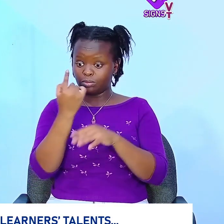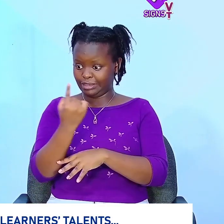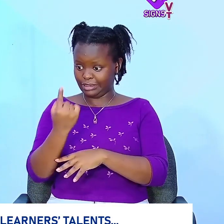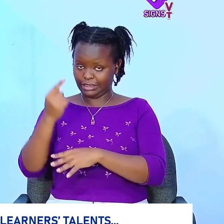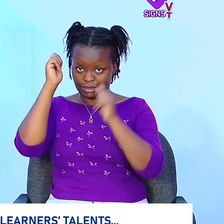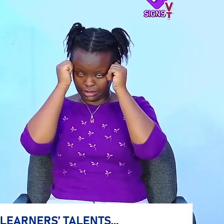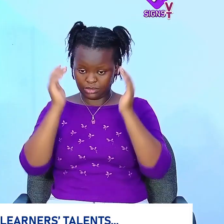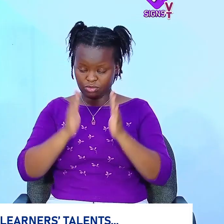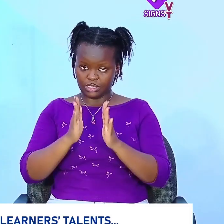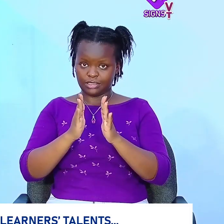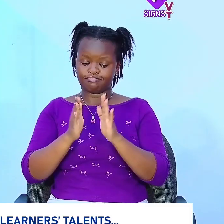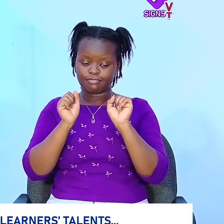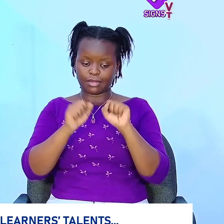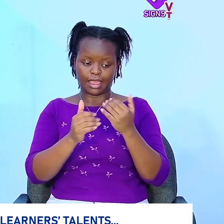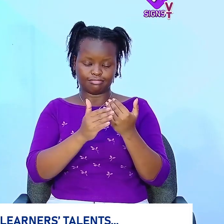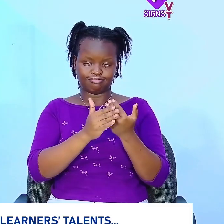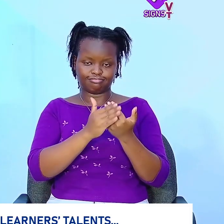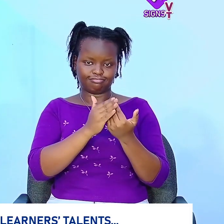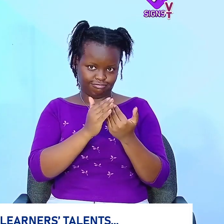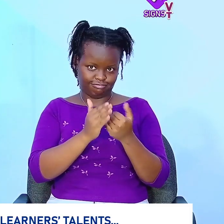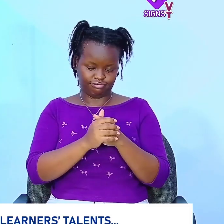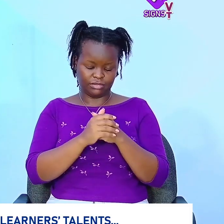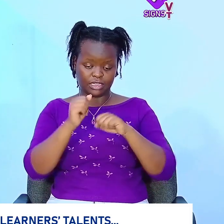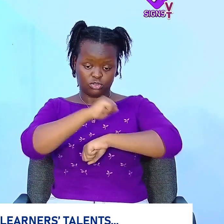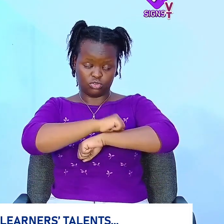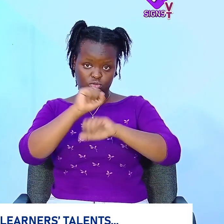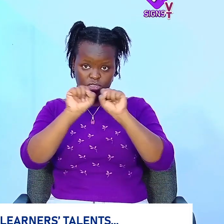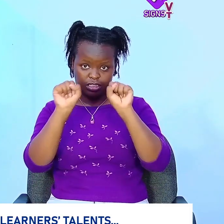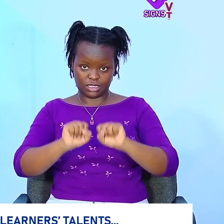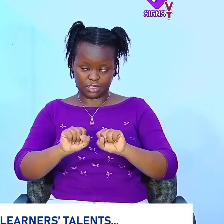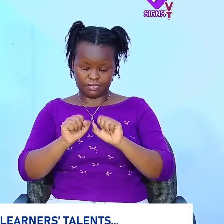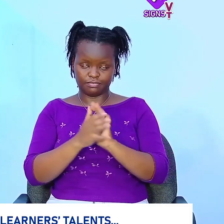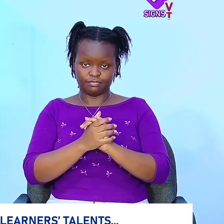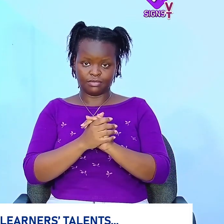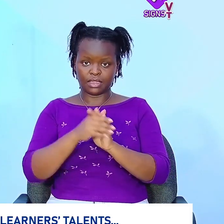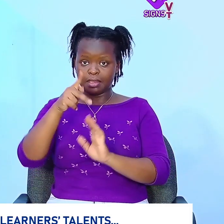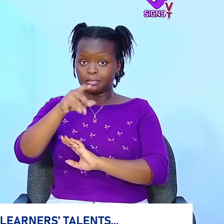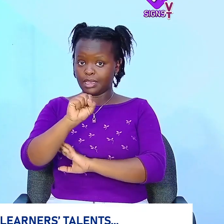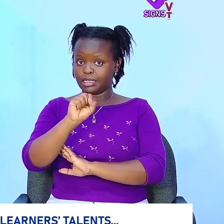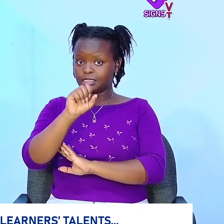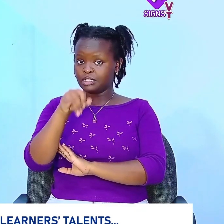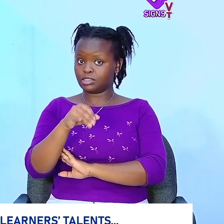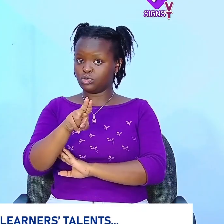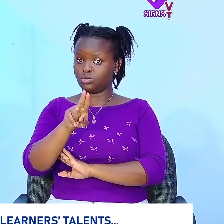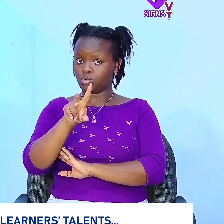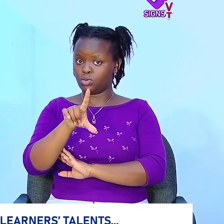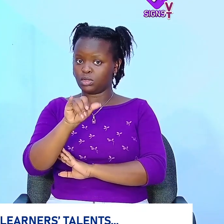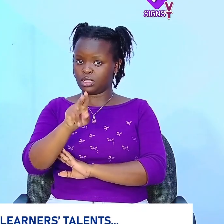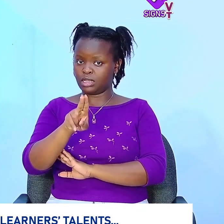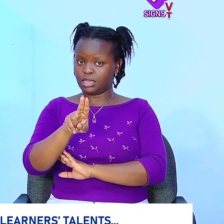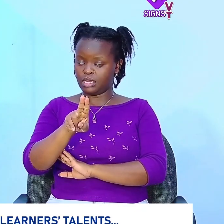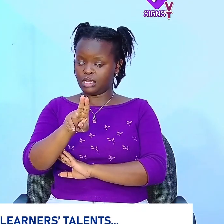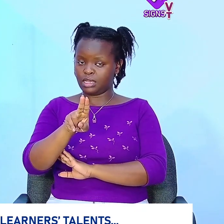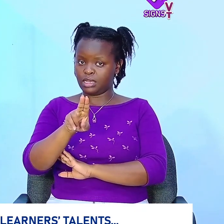nurtured within the school system. Education Principal Secretary Julius Bitok says the innovation